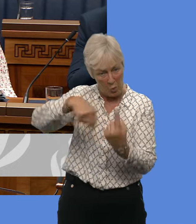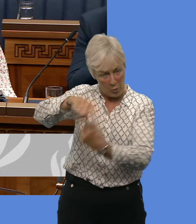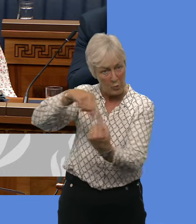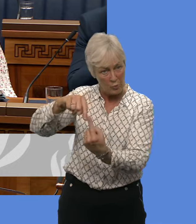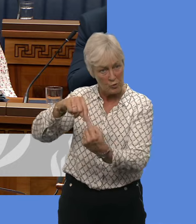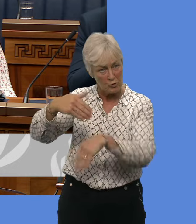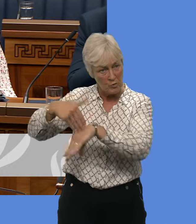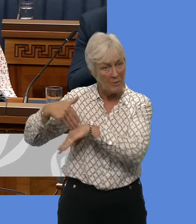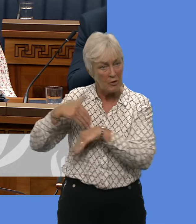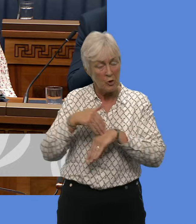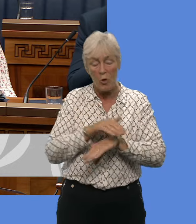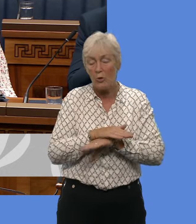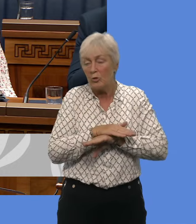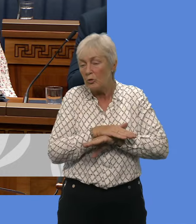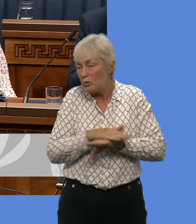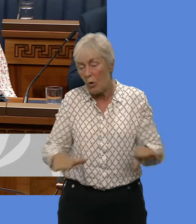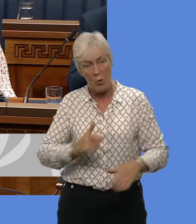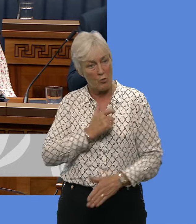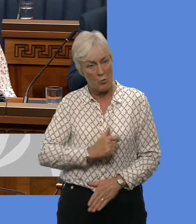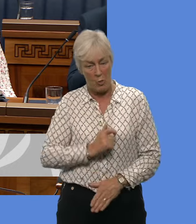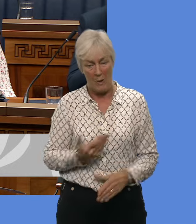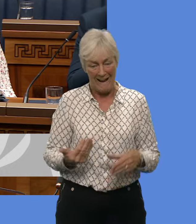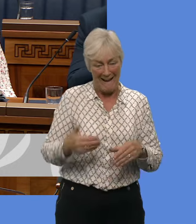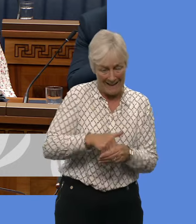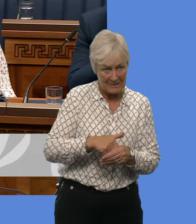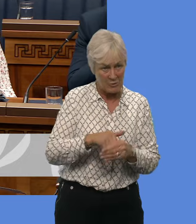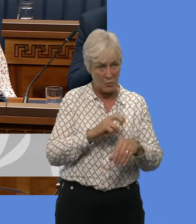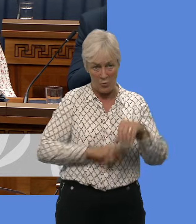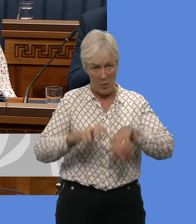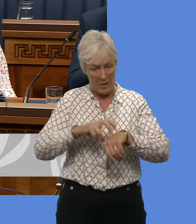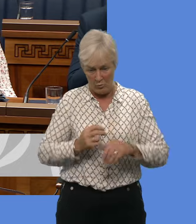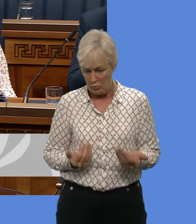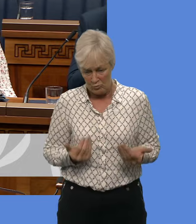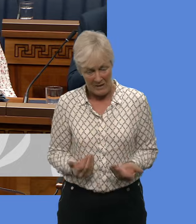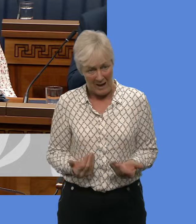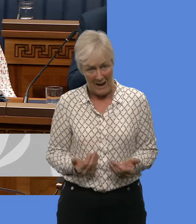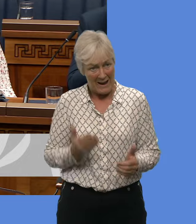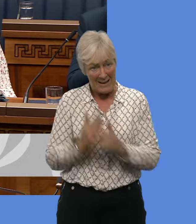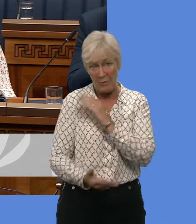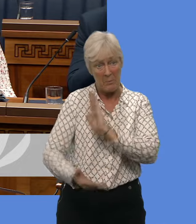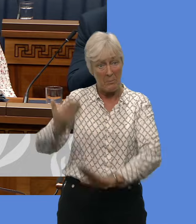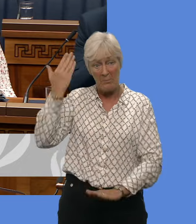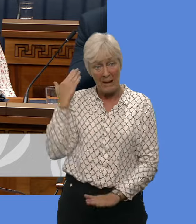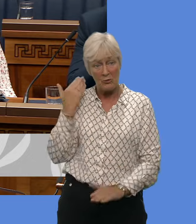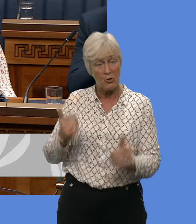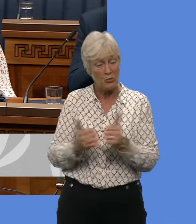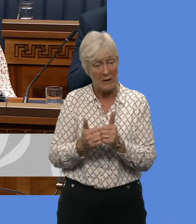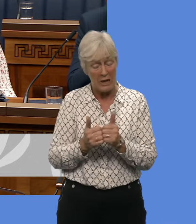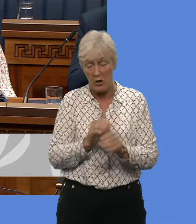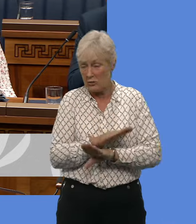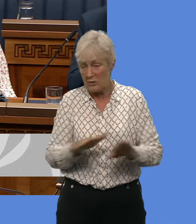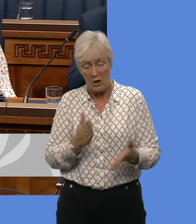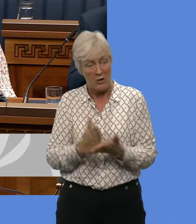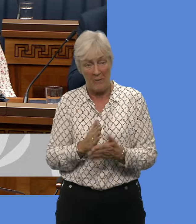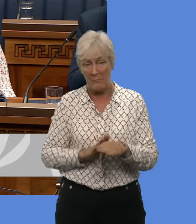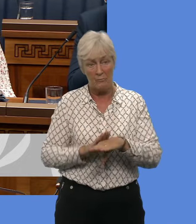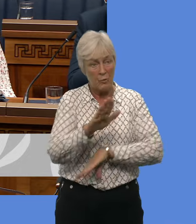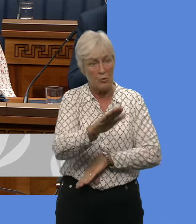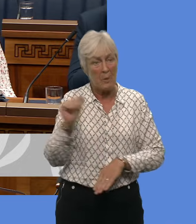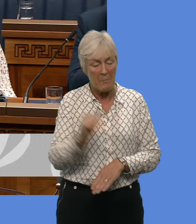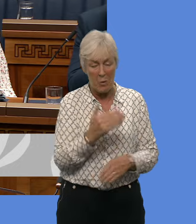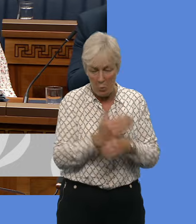there is no role for those in the Northern Ireland of today. There never was in the past, there certainly isn't in the future, and we must all